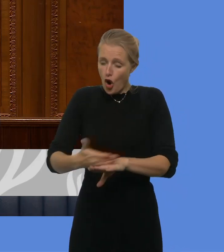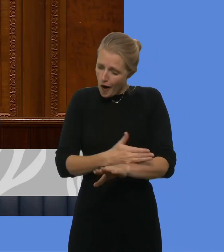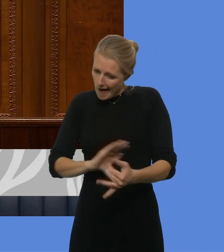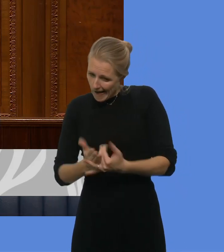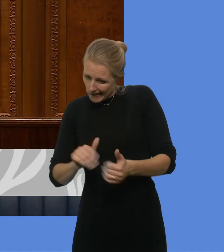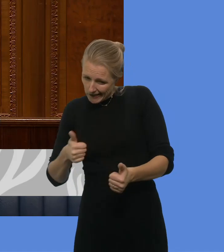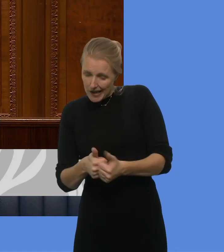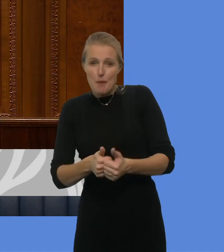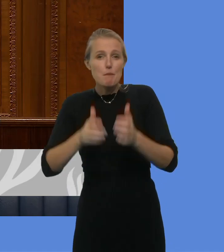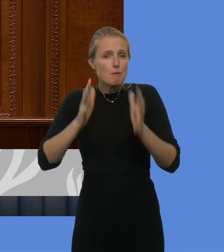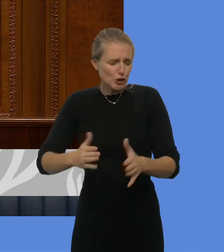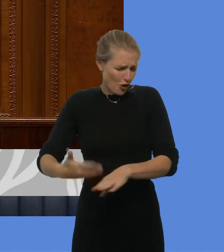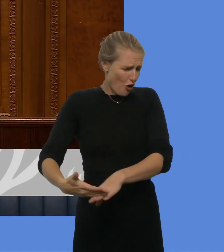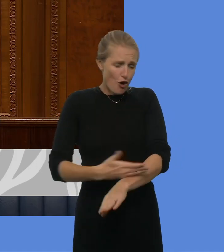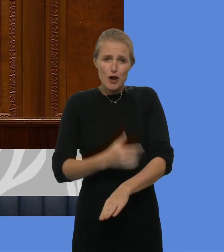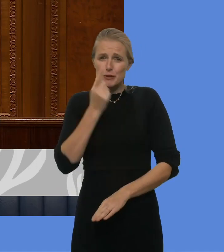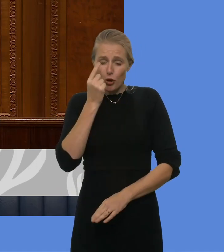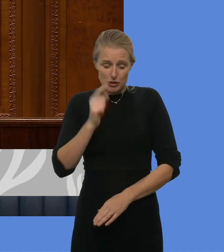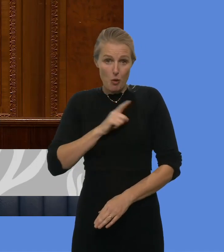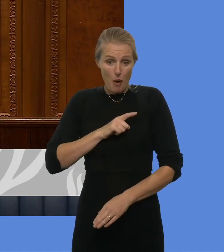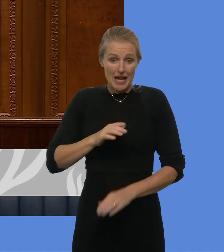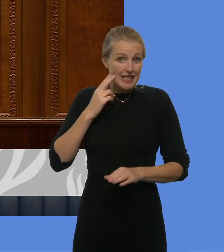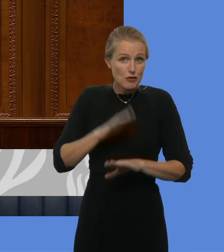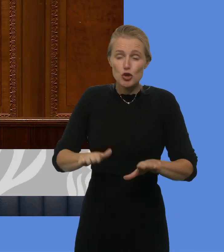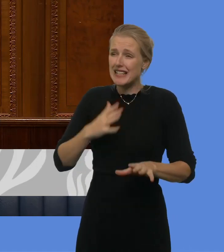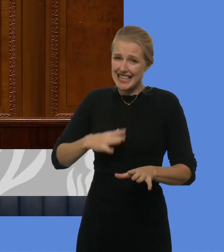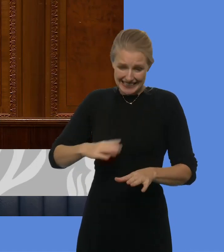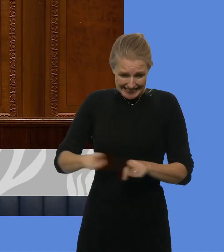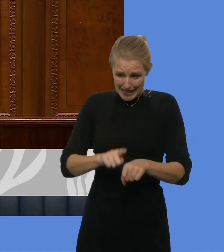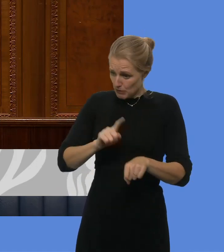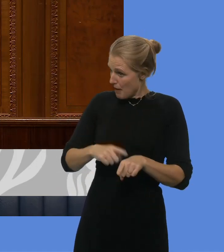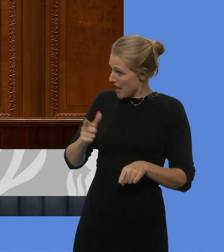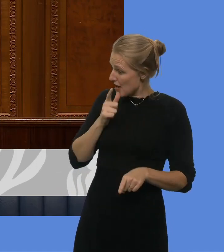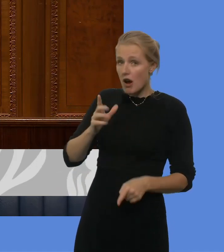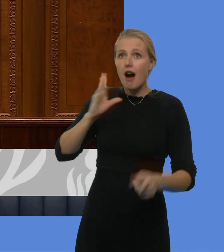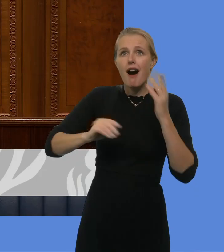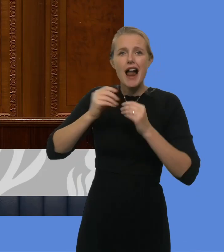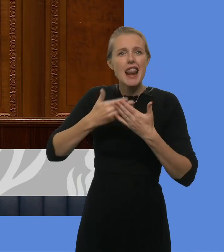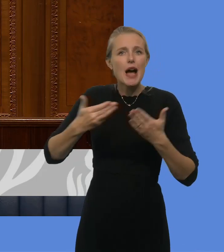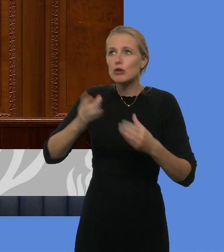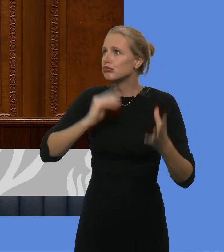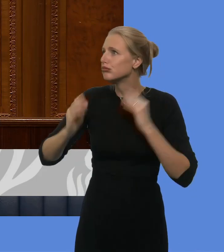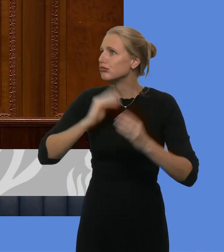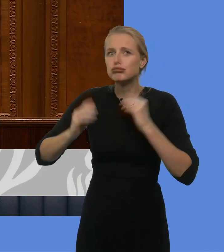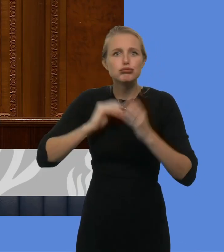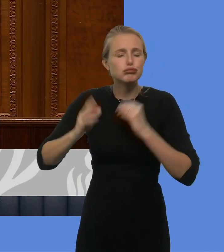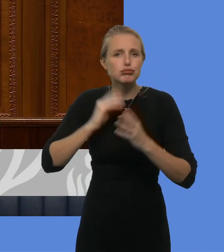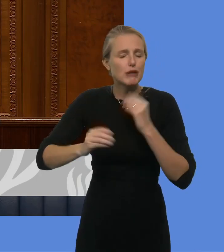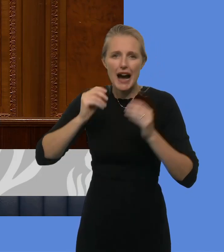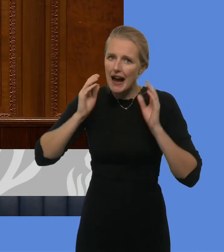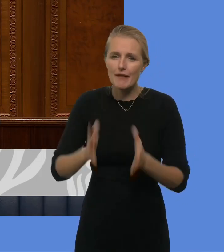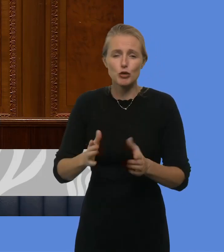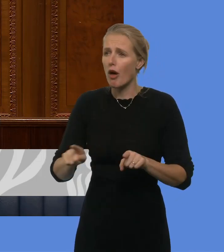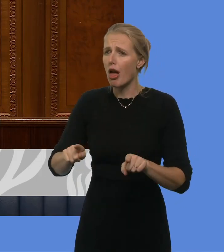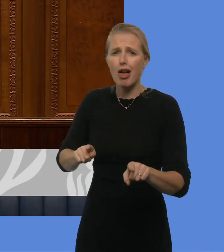are to develop communication skills and acquire language, including sign, to enable them to compete effectively with their hearing peers.